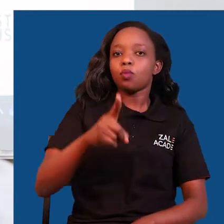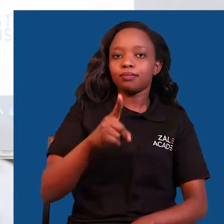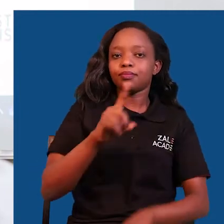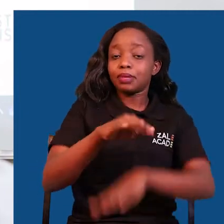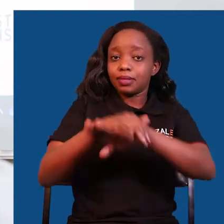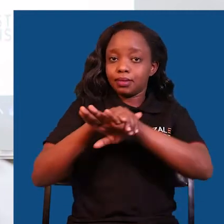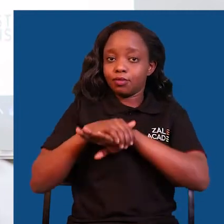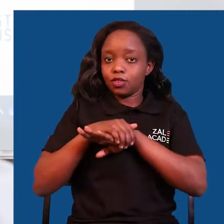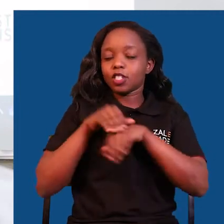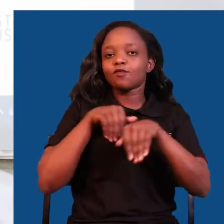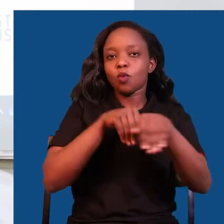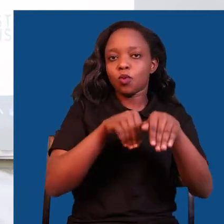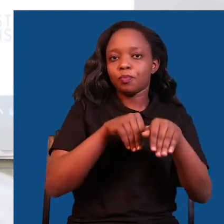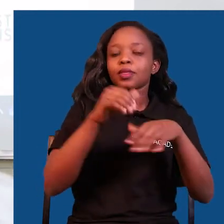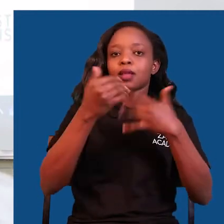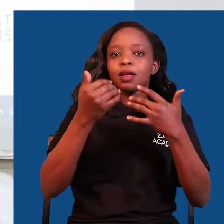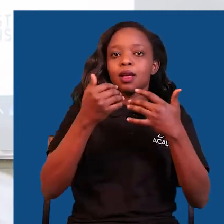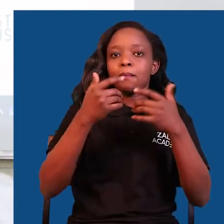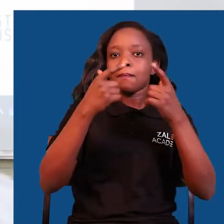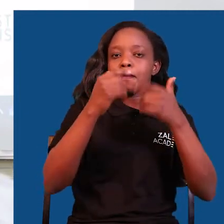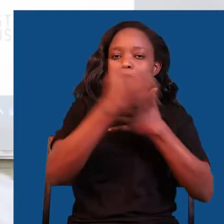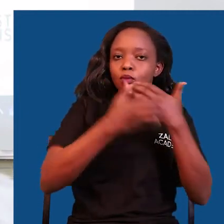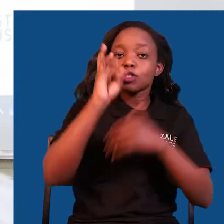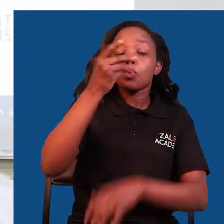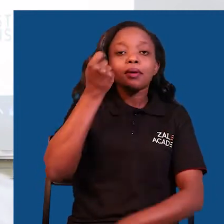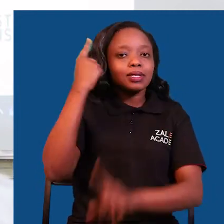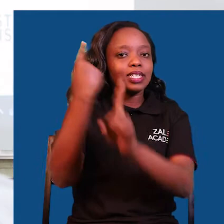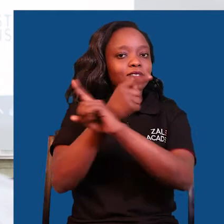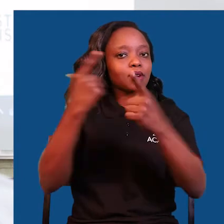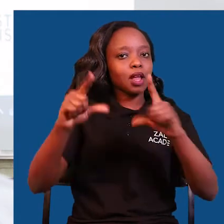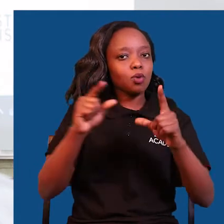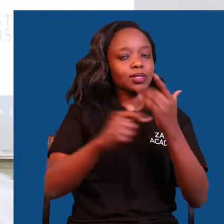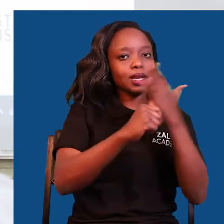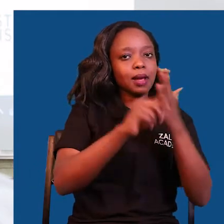instruction, but it's in English. Now the machine will understand a different language. The